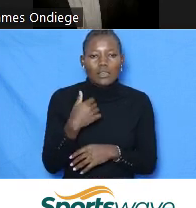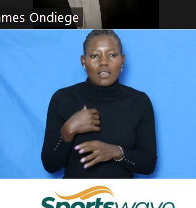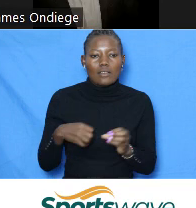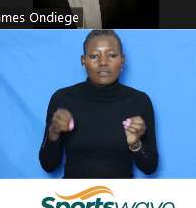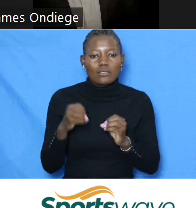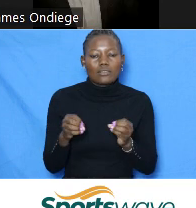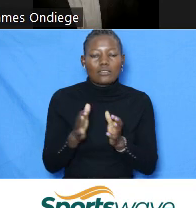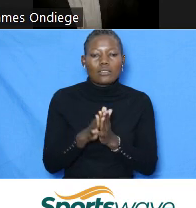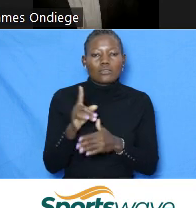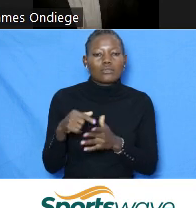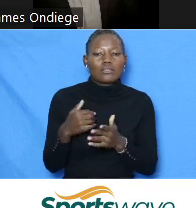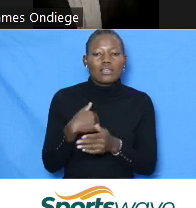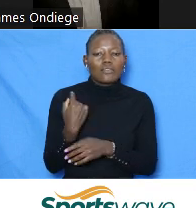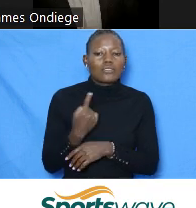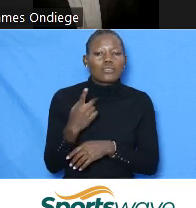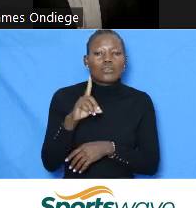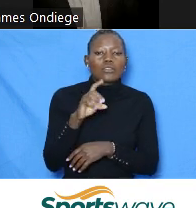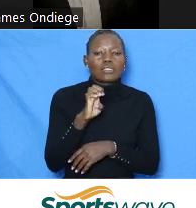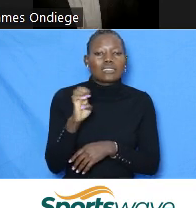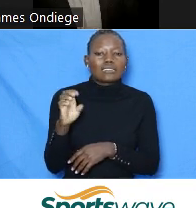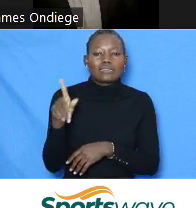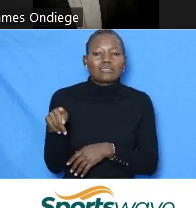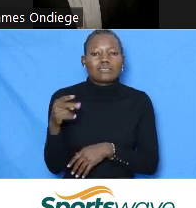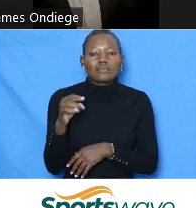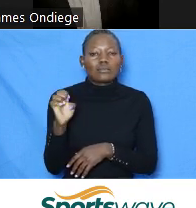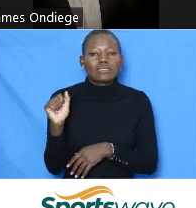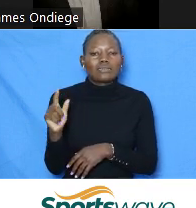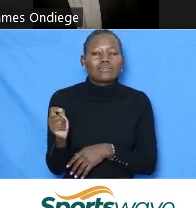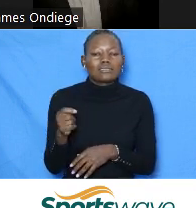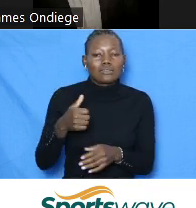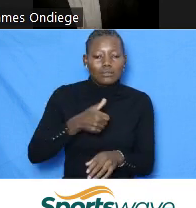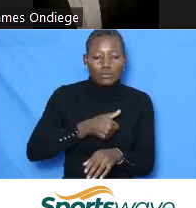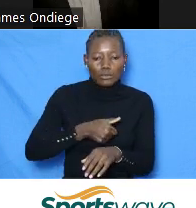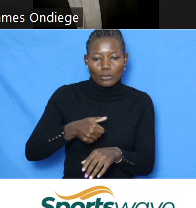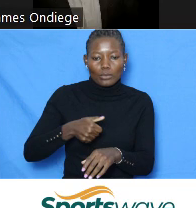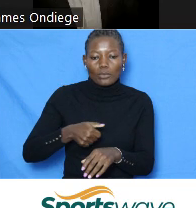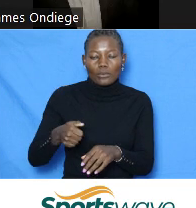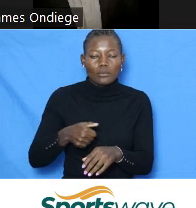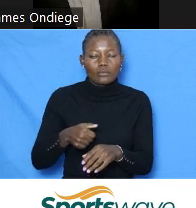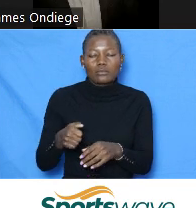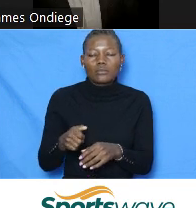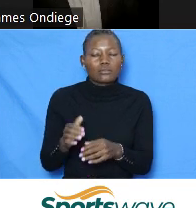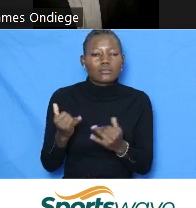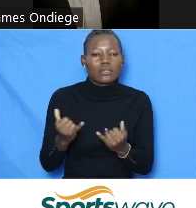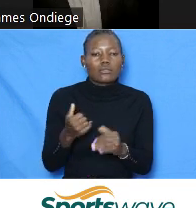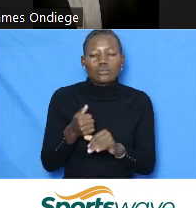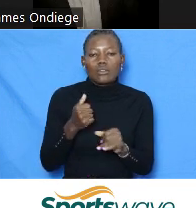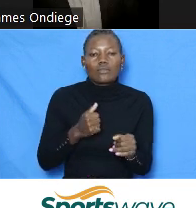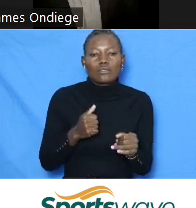heat. And you go and spray deep heat. We're avoiding heat. You avoid alcohol. You tell your athletes not to take